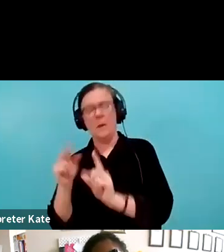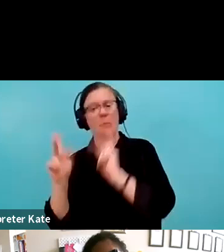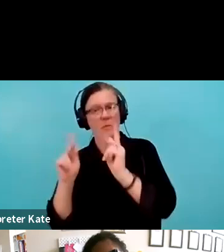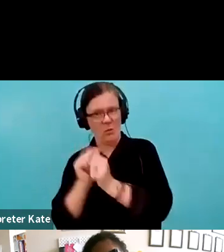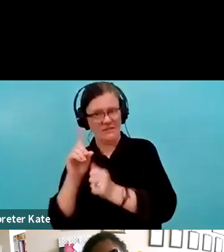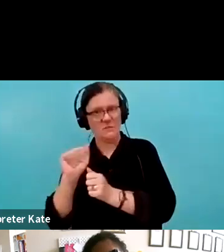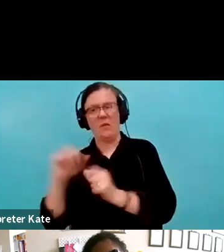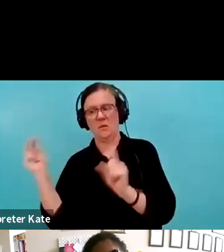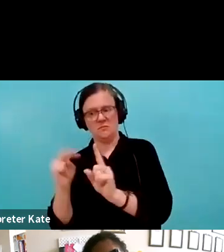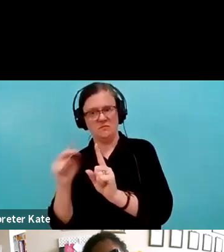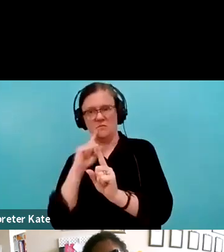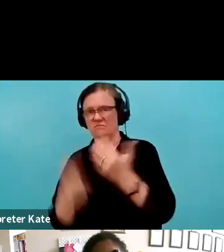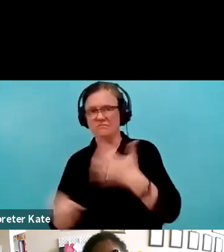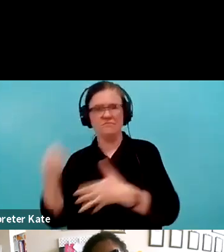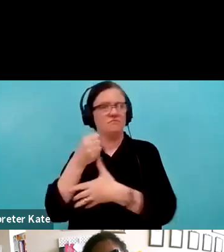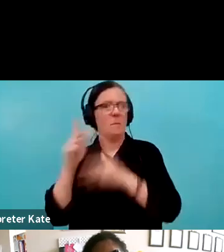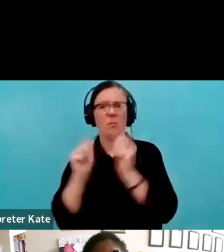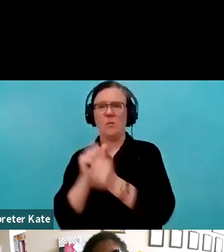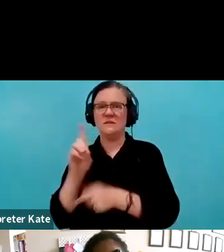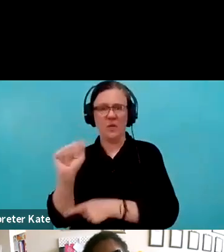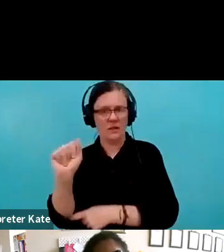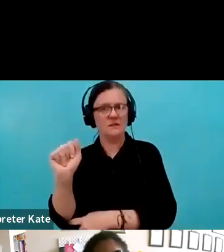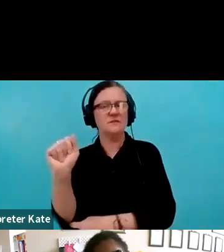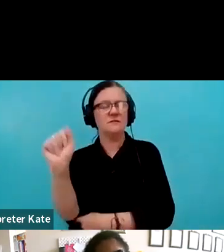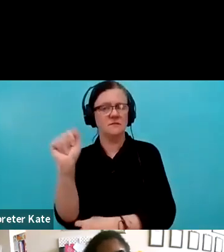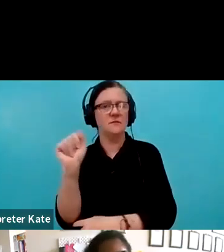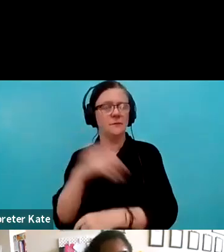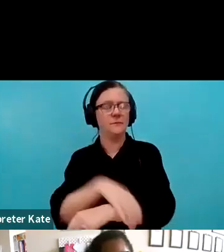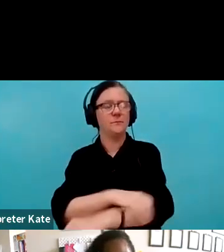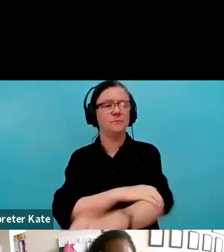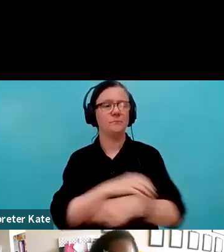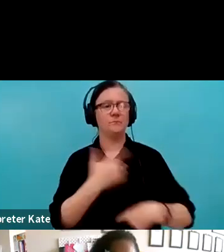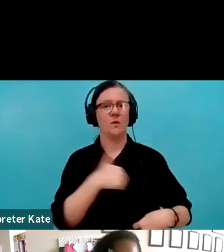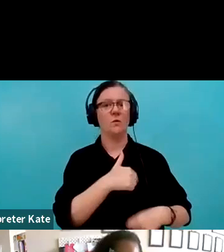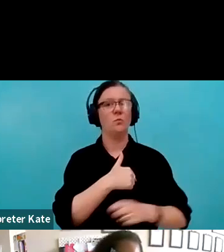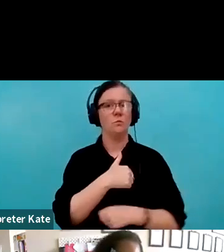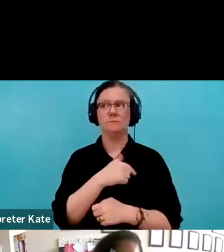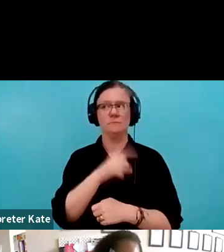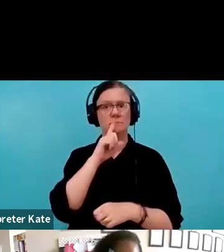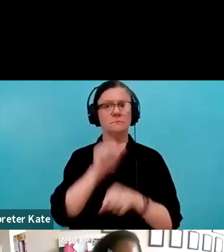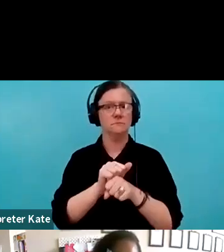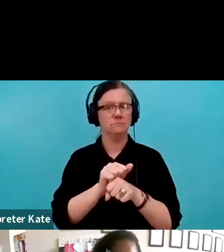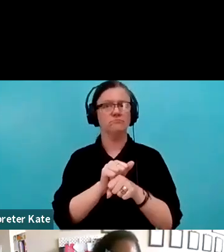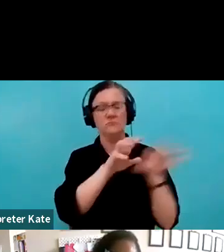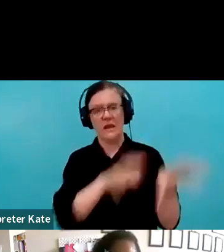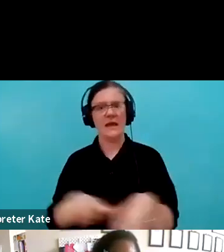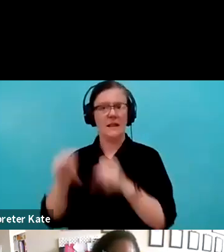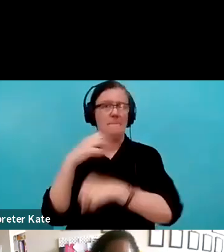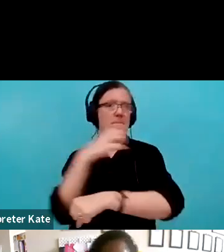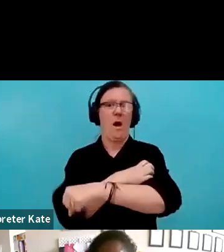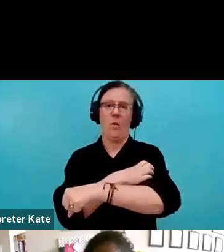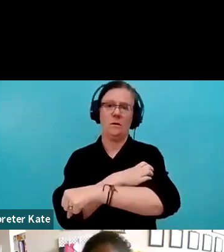filmmaker being people with disabilities. I think we've been able to claim some power in a way that's